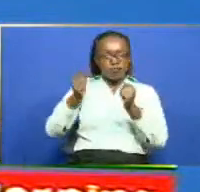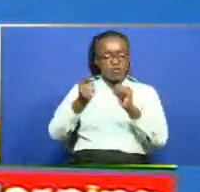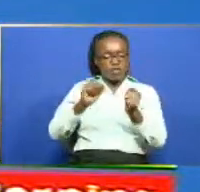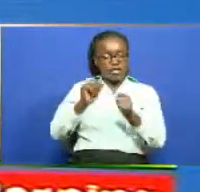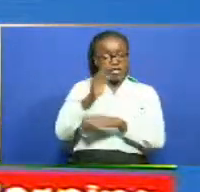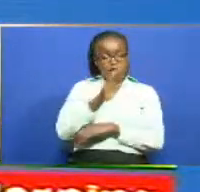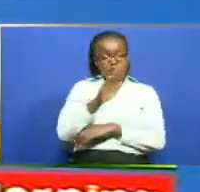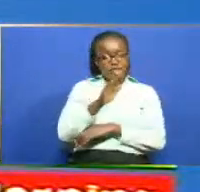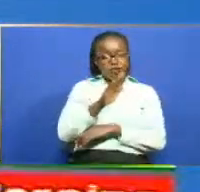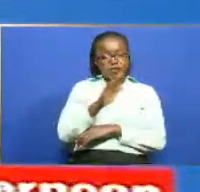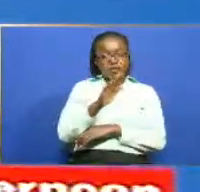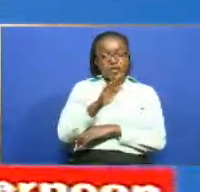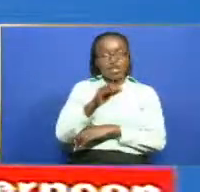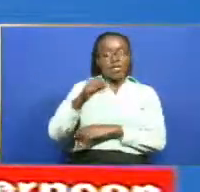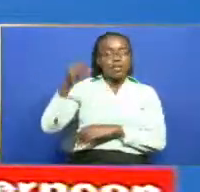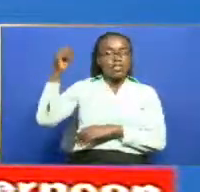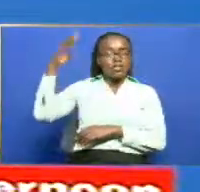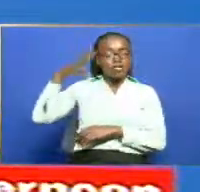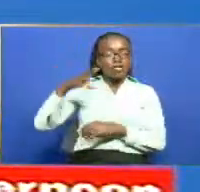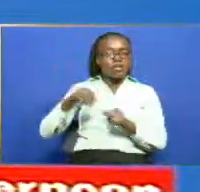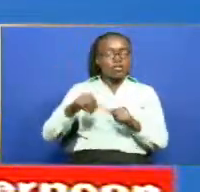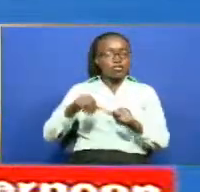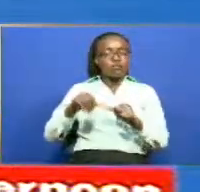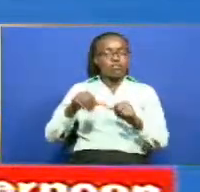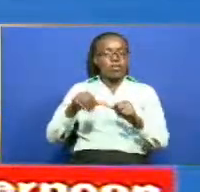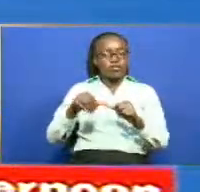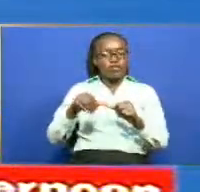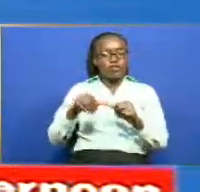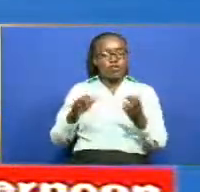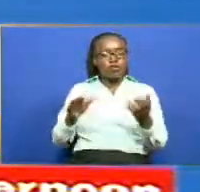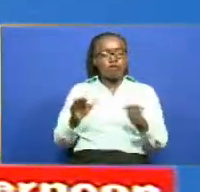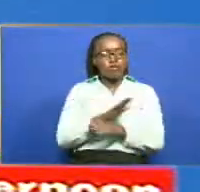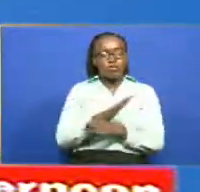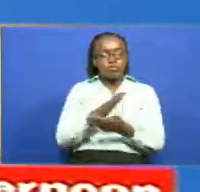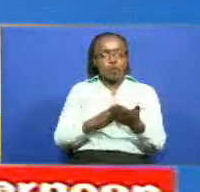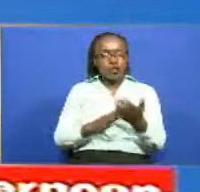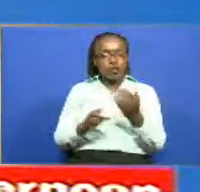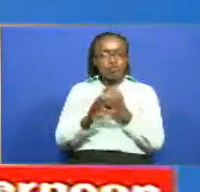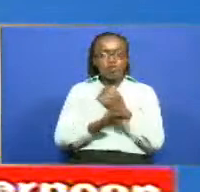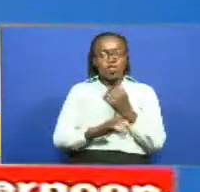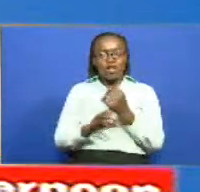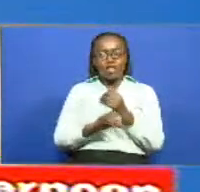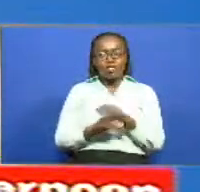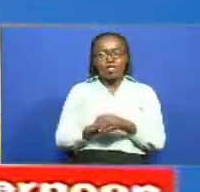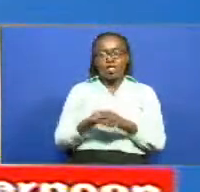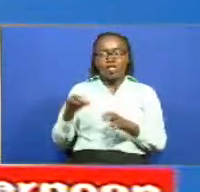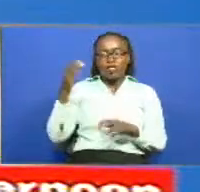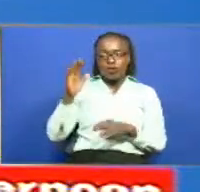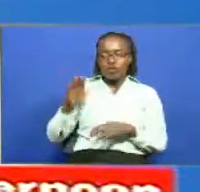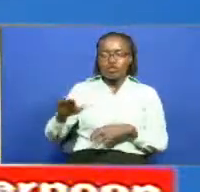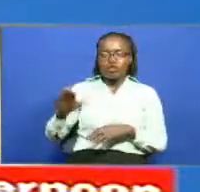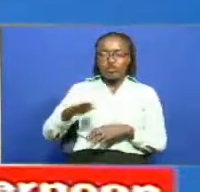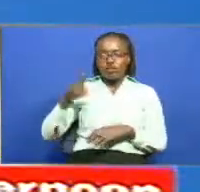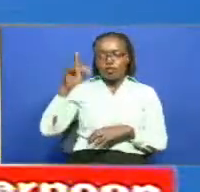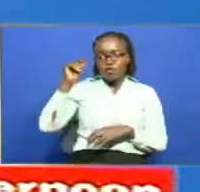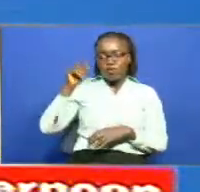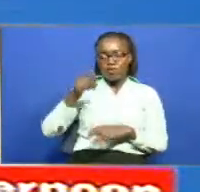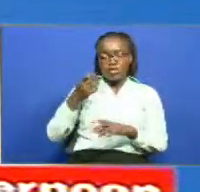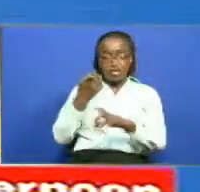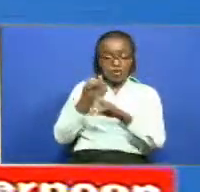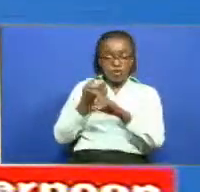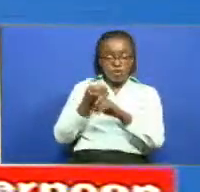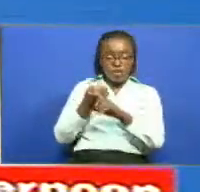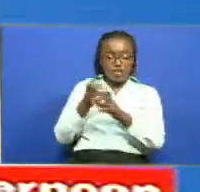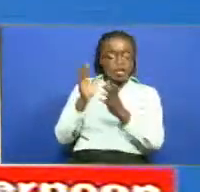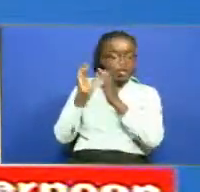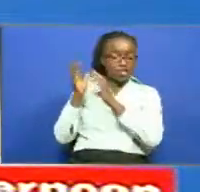afternoon, sunny intervals continue to prevail in most parts of the country. For residents of the coastal region, Mombasa, Kwale, Kilifi and